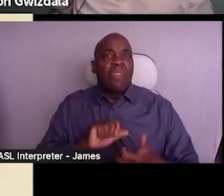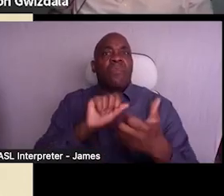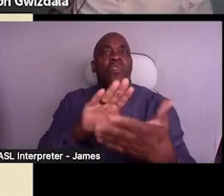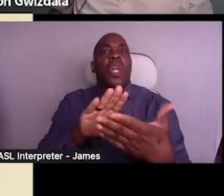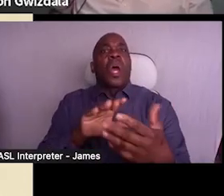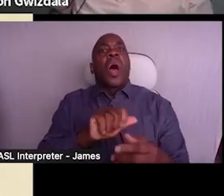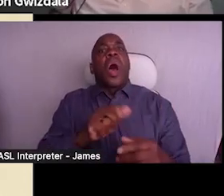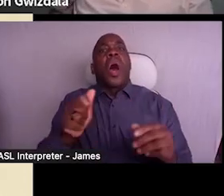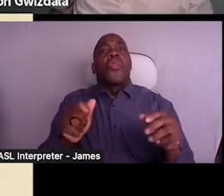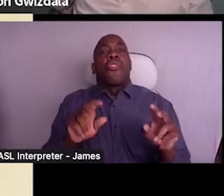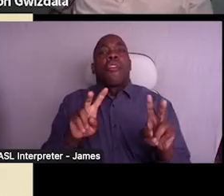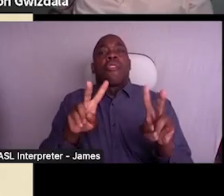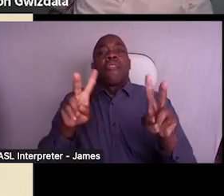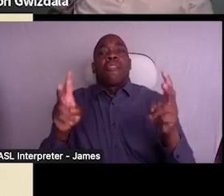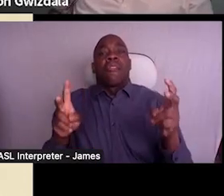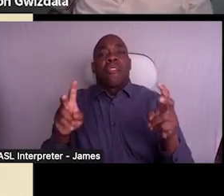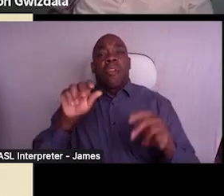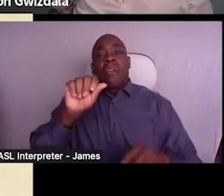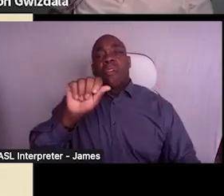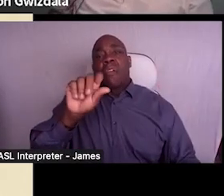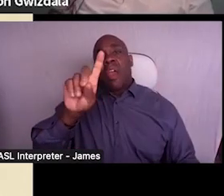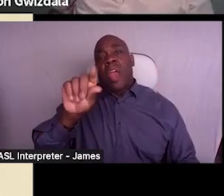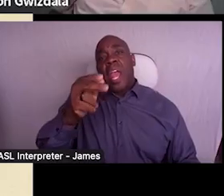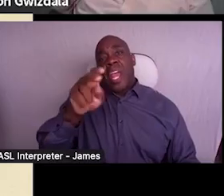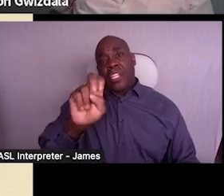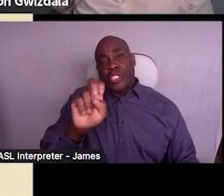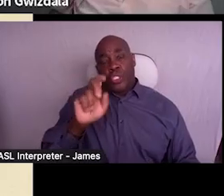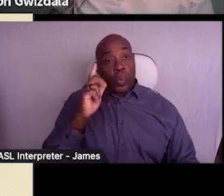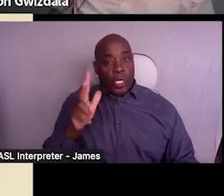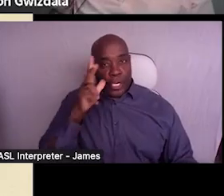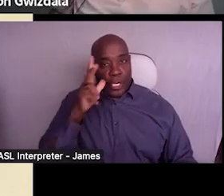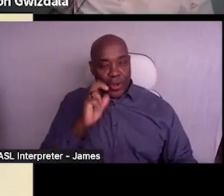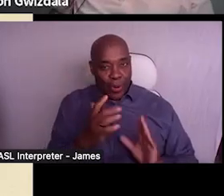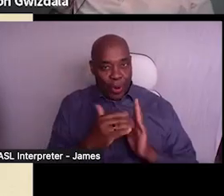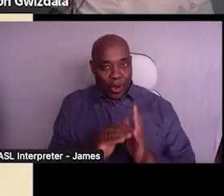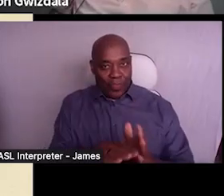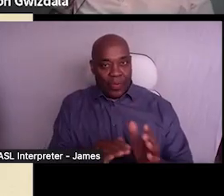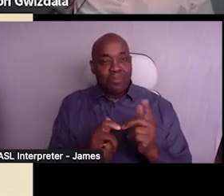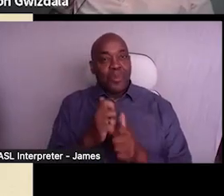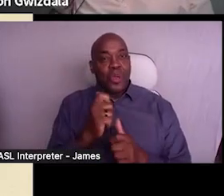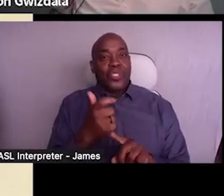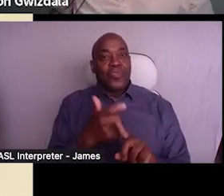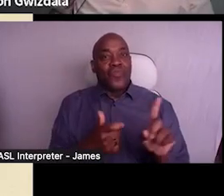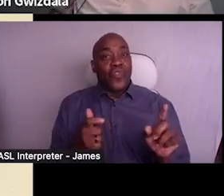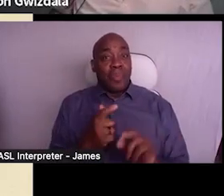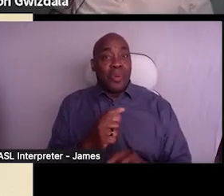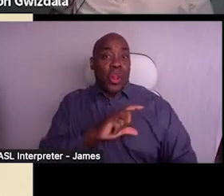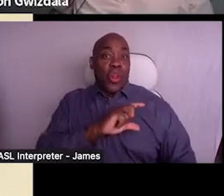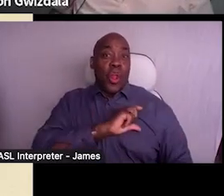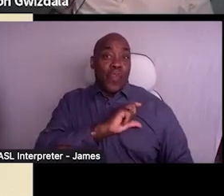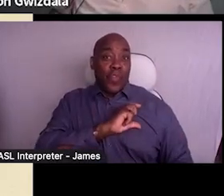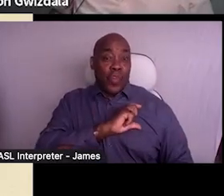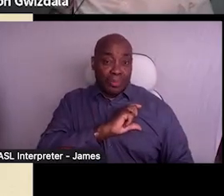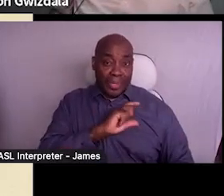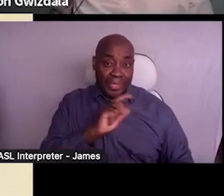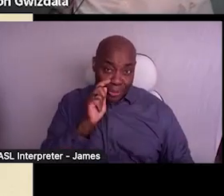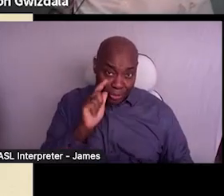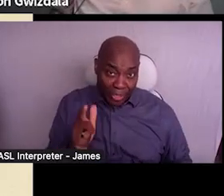adage that we hear quite a bit, and we hear this a lot, mostly from law enforcement, surprisingly